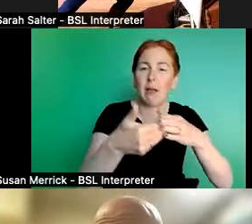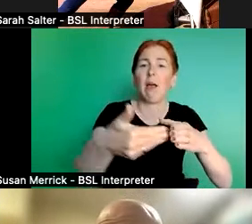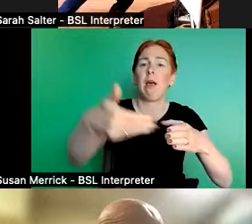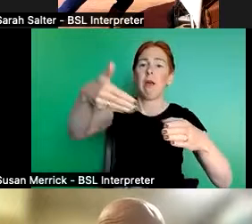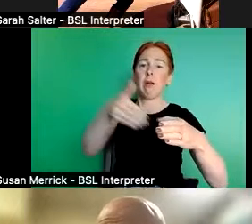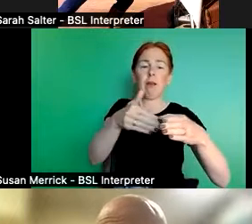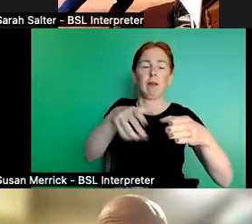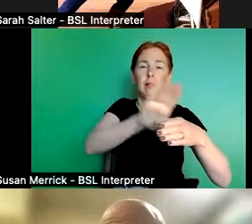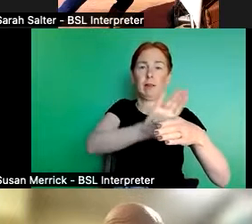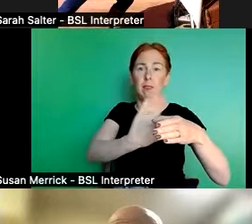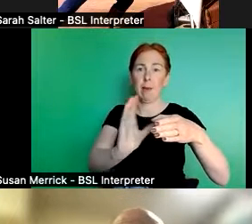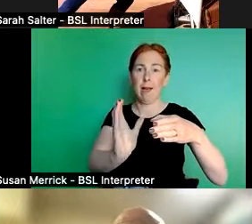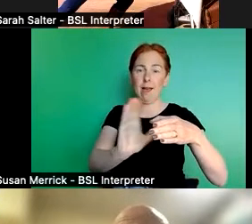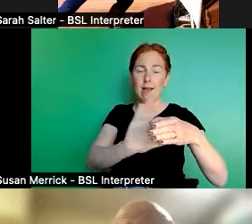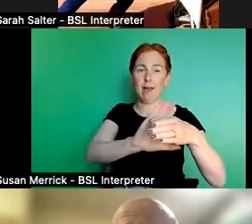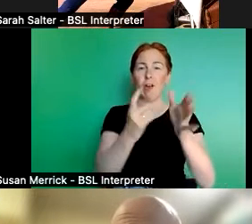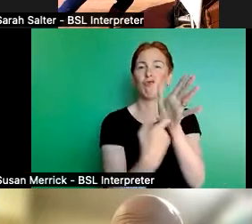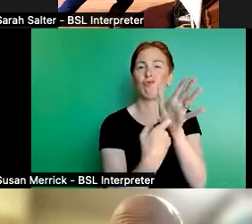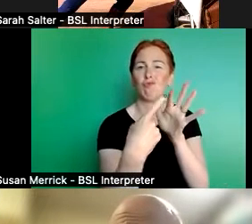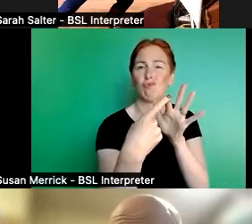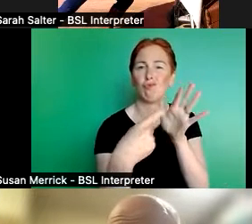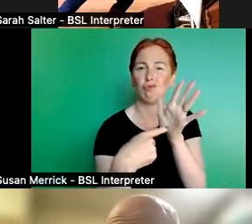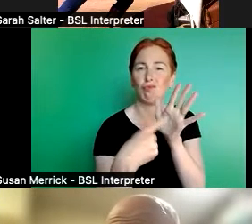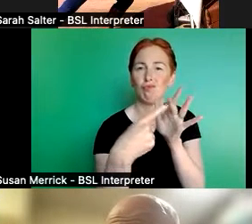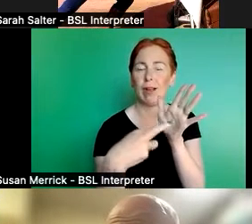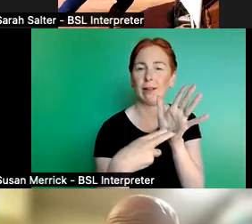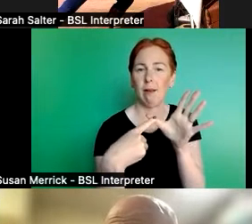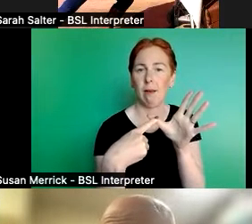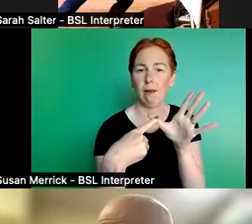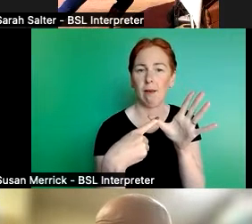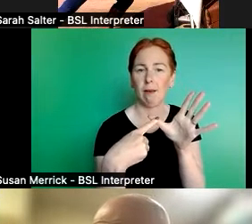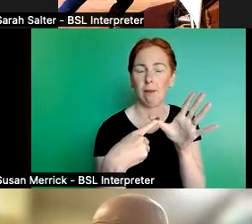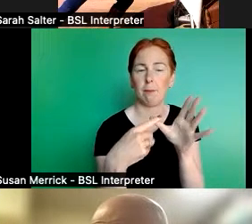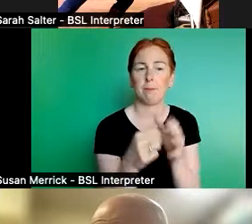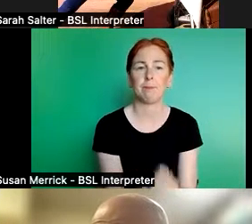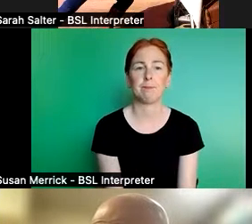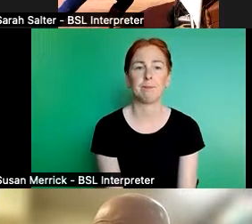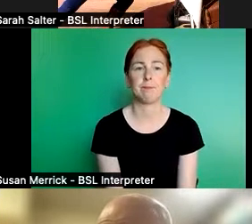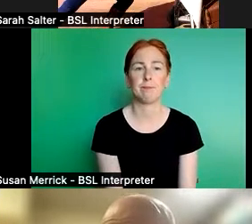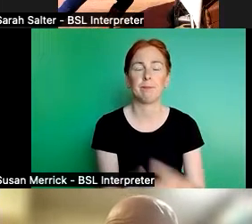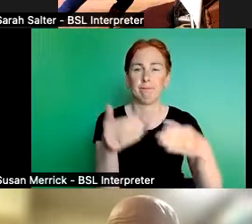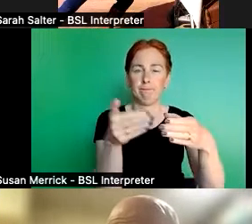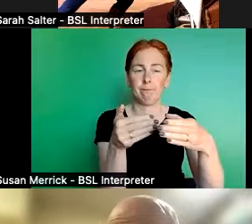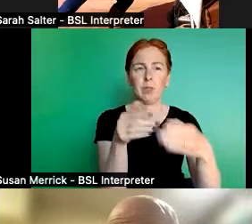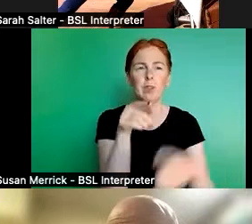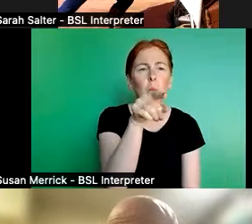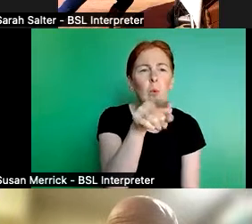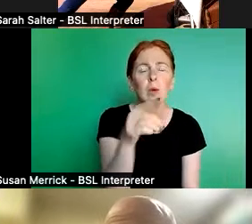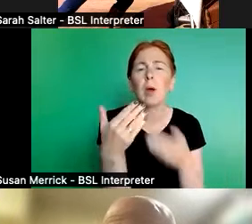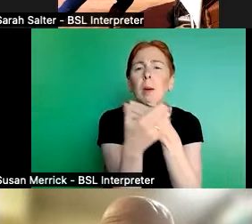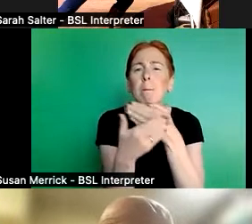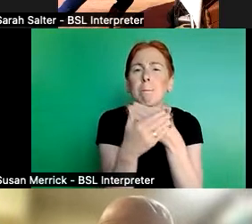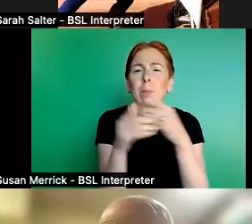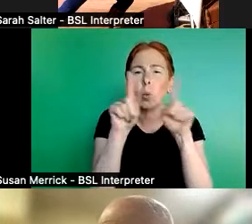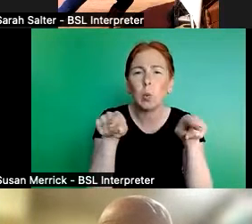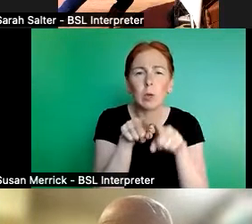of the camera, if you like. And here you can see histology, a slide of what the retina looks like. And there